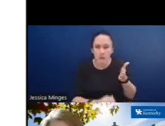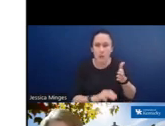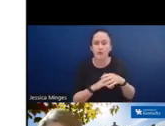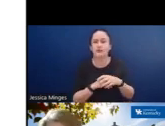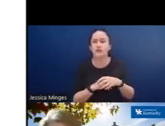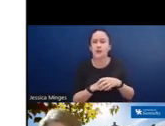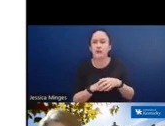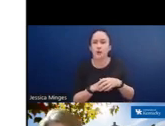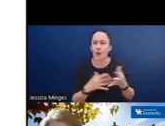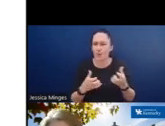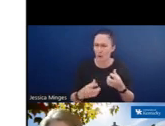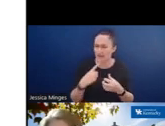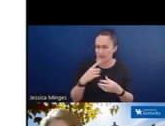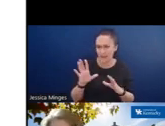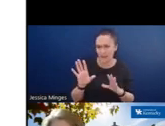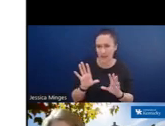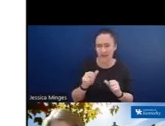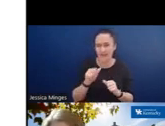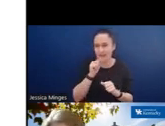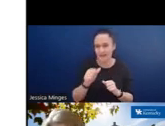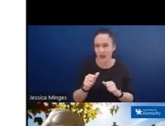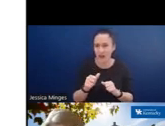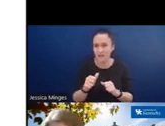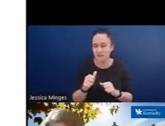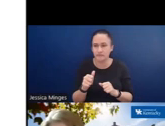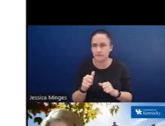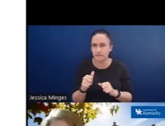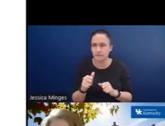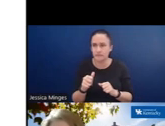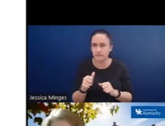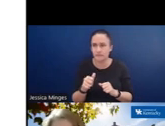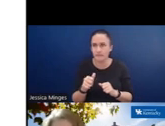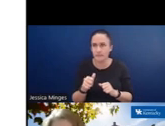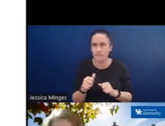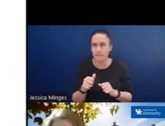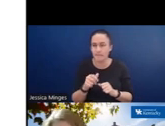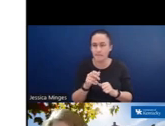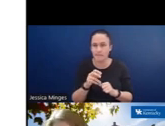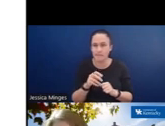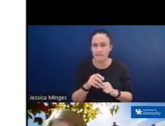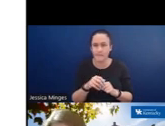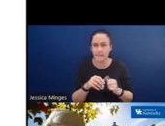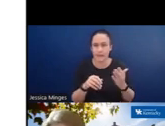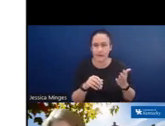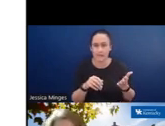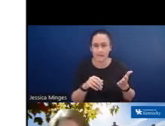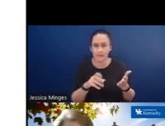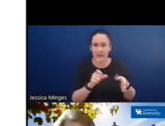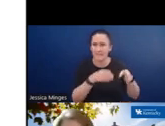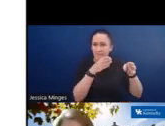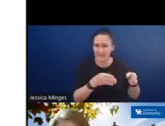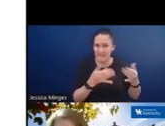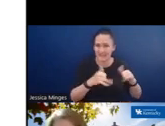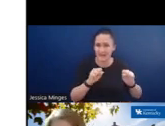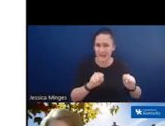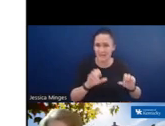to say that is, not that they absolutely can be a fabulous parent as a person with a substance use disorder, and